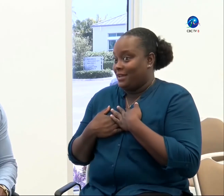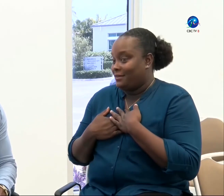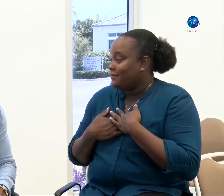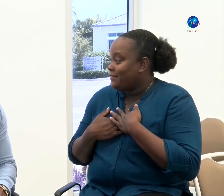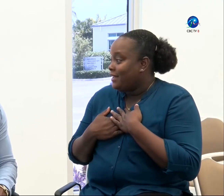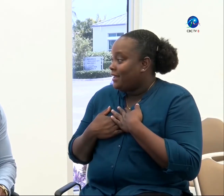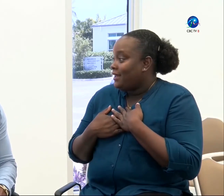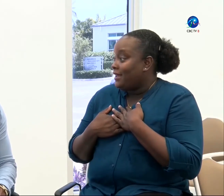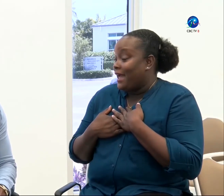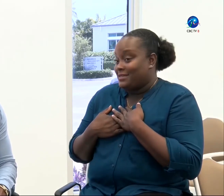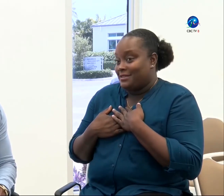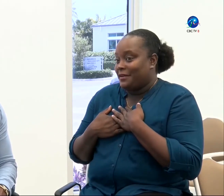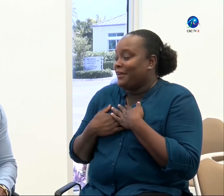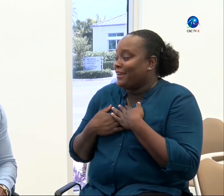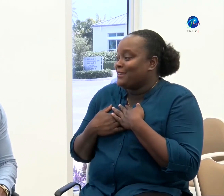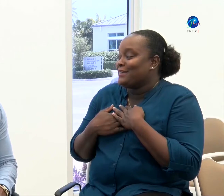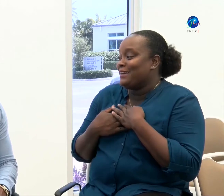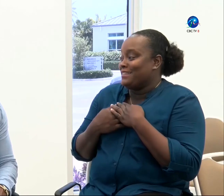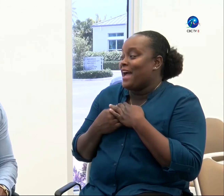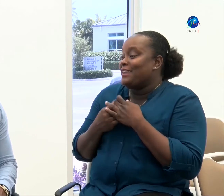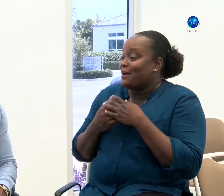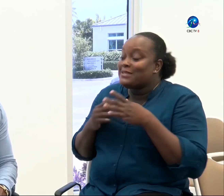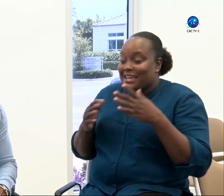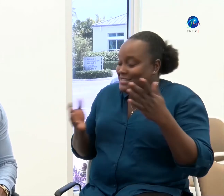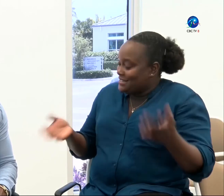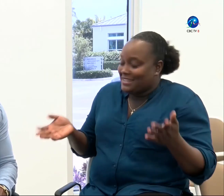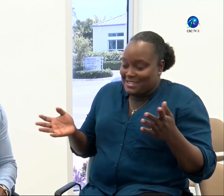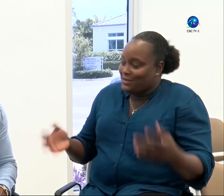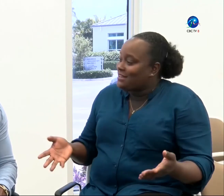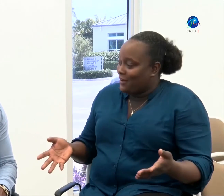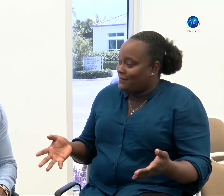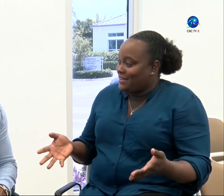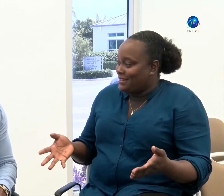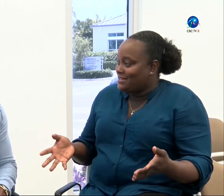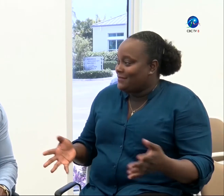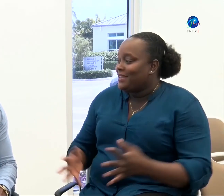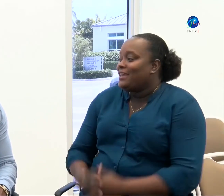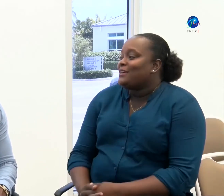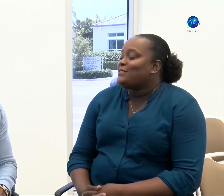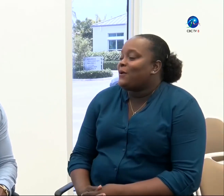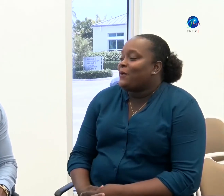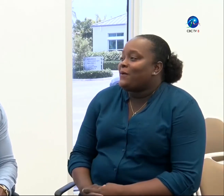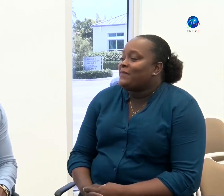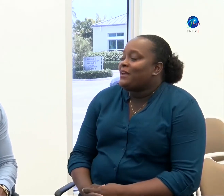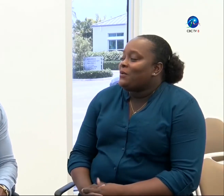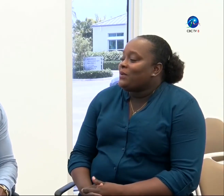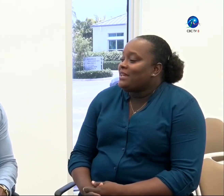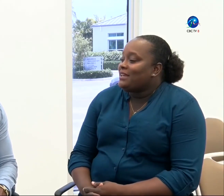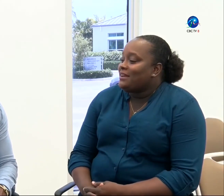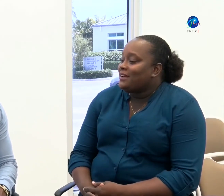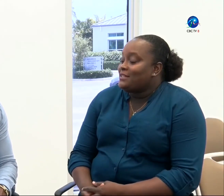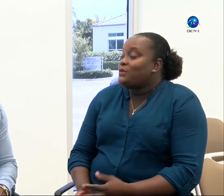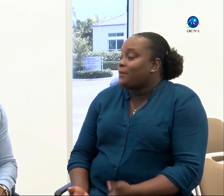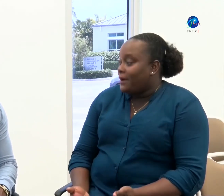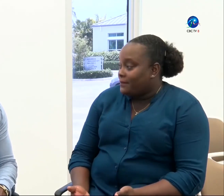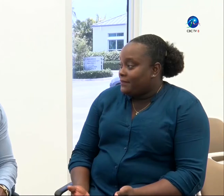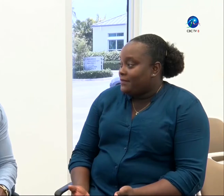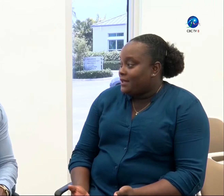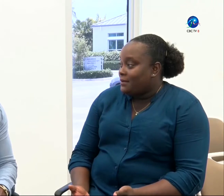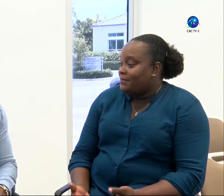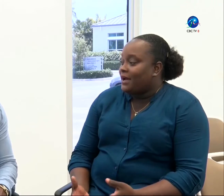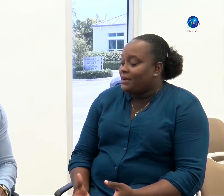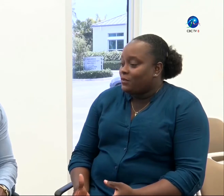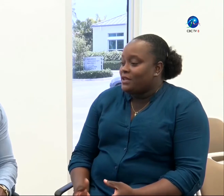water today. Yes. Yes, that was a serious inconvenience. So we continue to